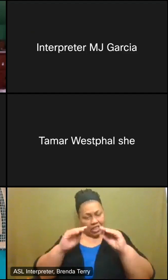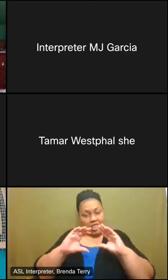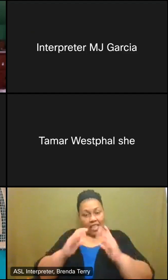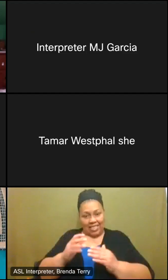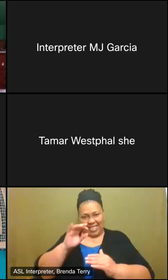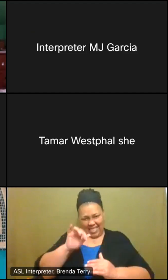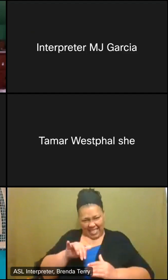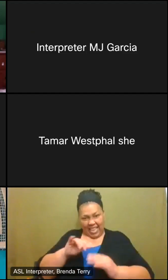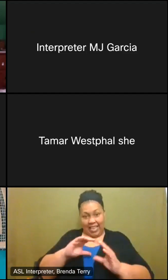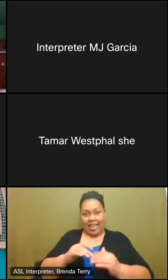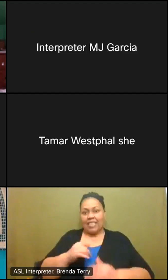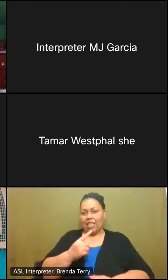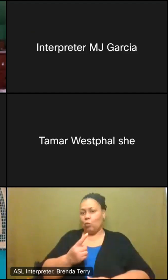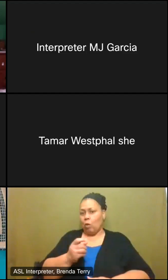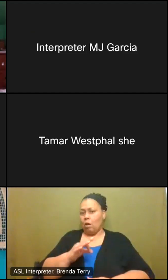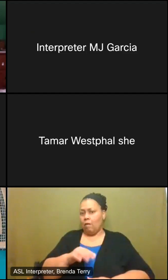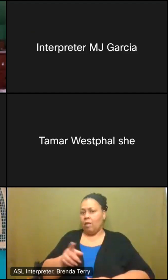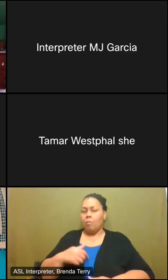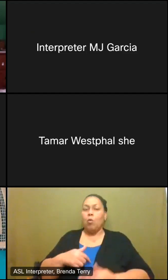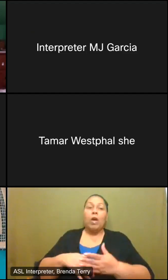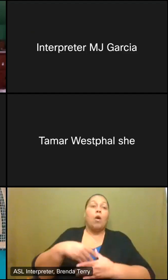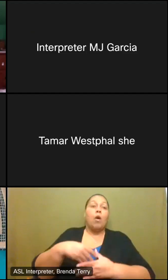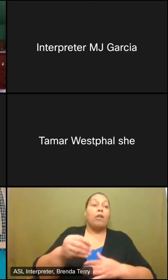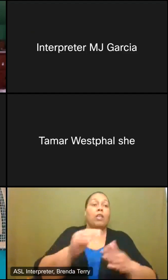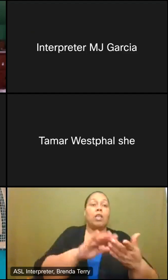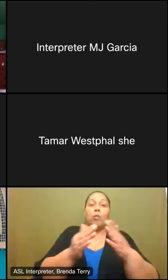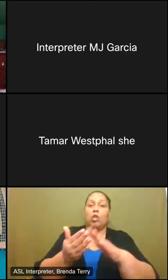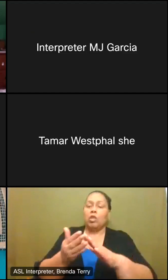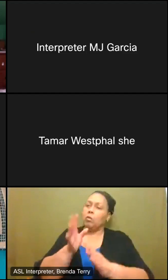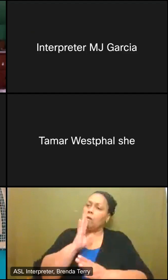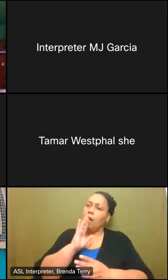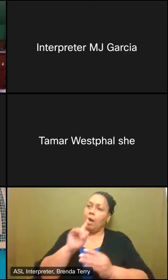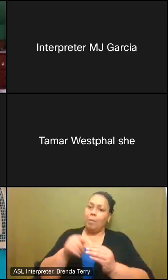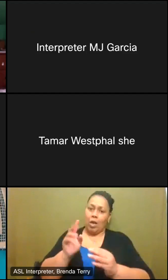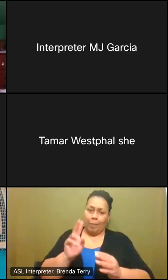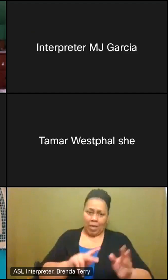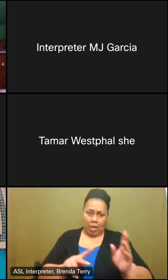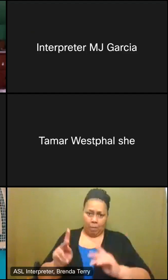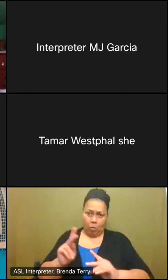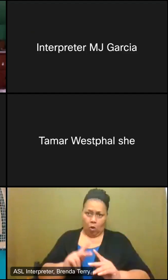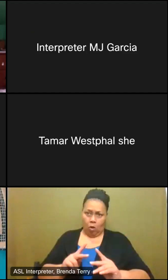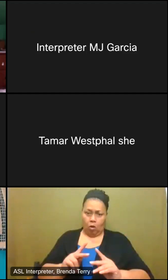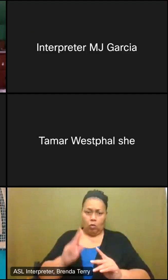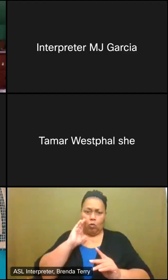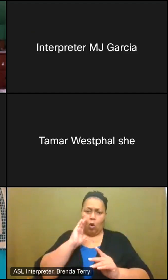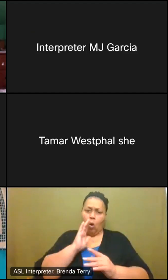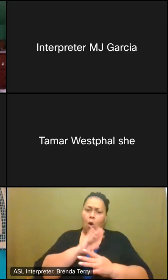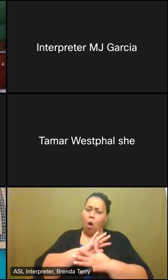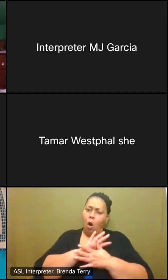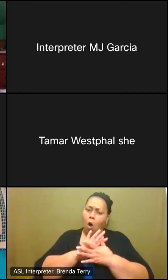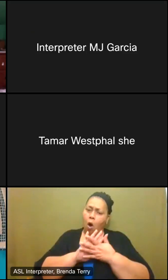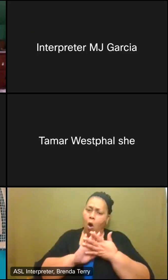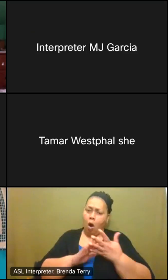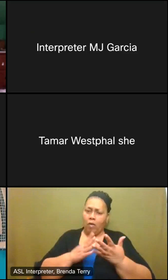the things. We go out to the community and talk about people to know all the things that you can do